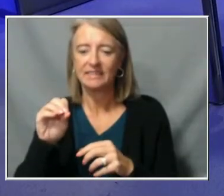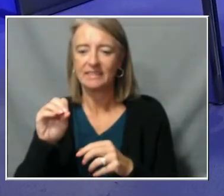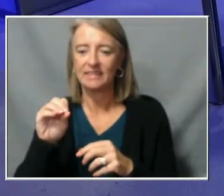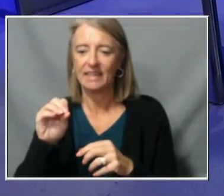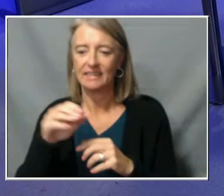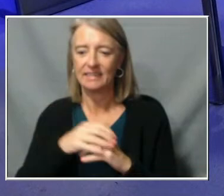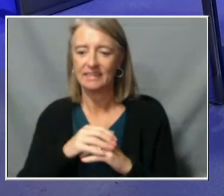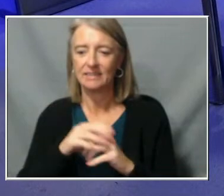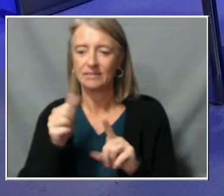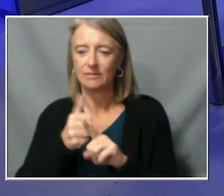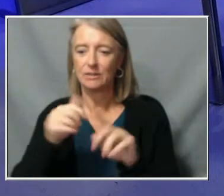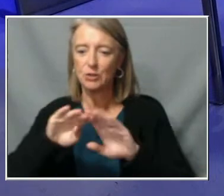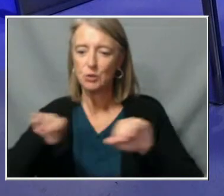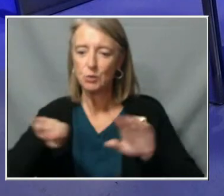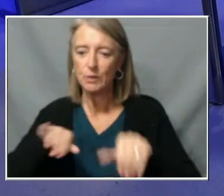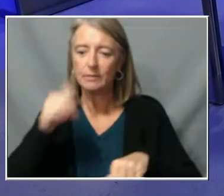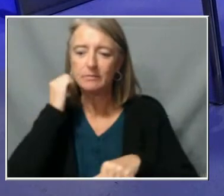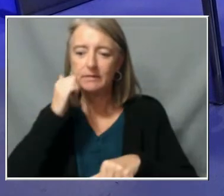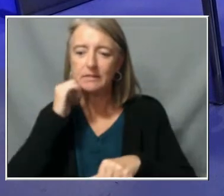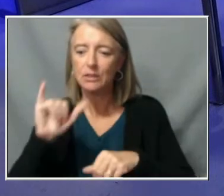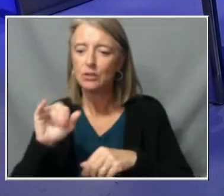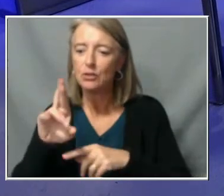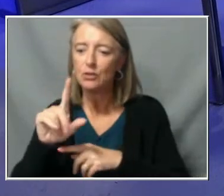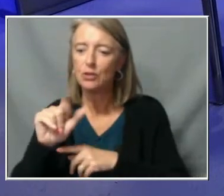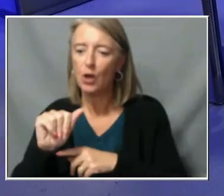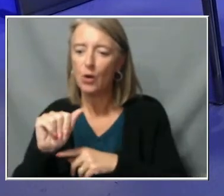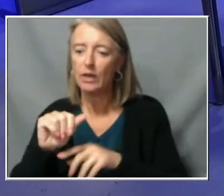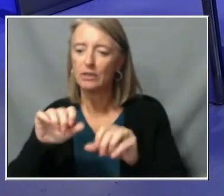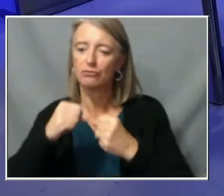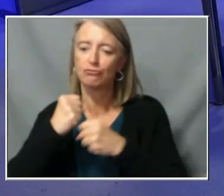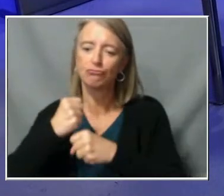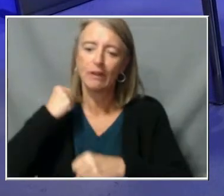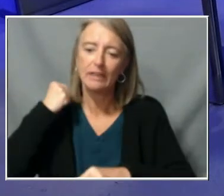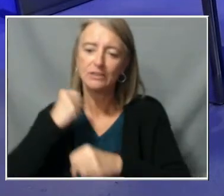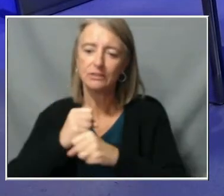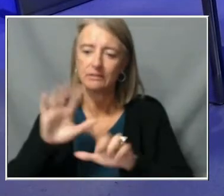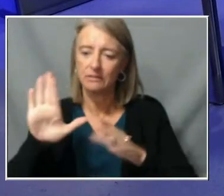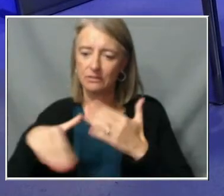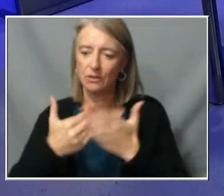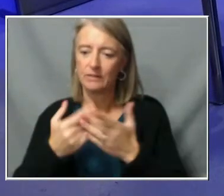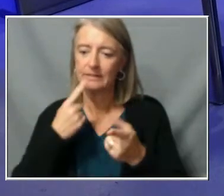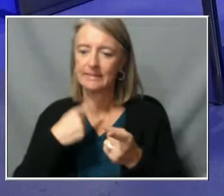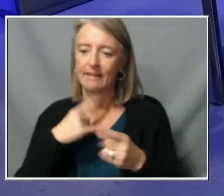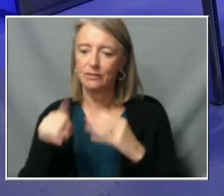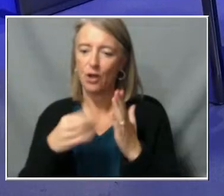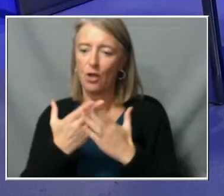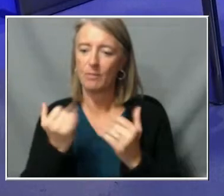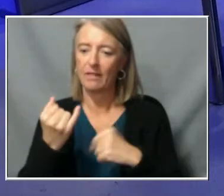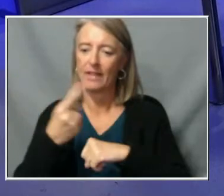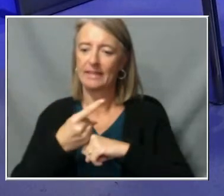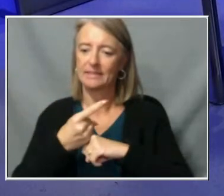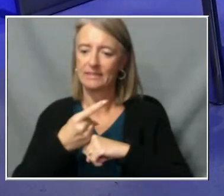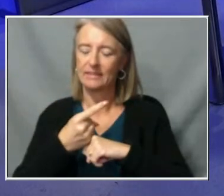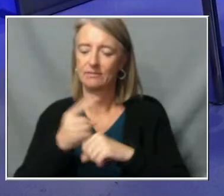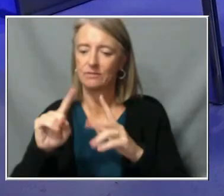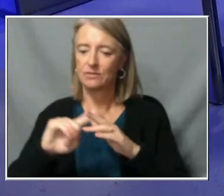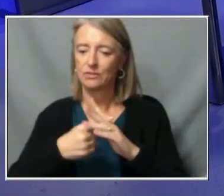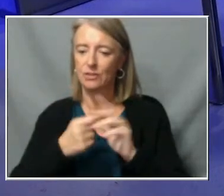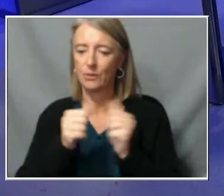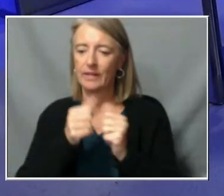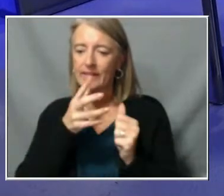She swims daily, she does yoga, stretches, she does all the things, and she's going to tell us all about it today. So I want to start with ladies